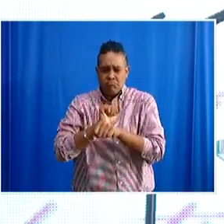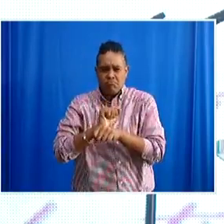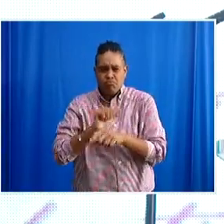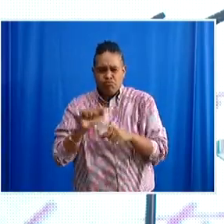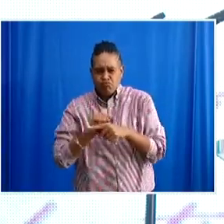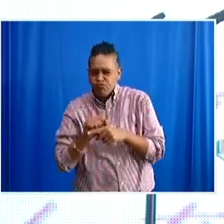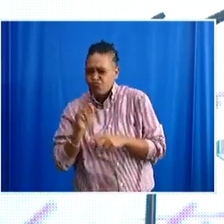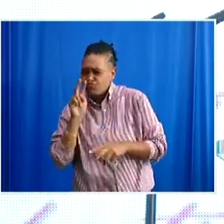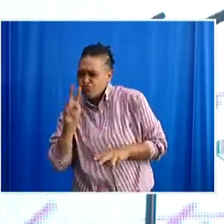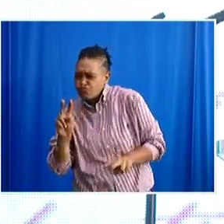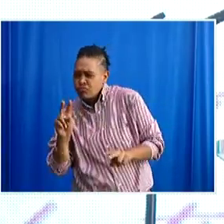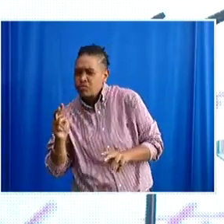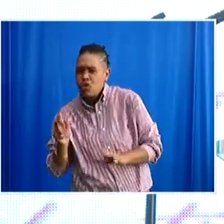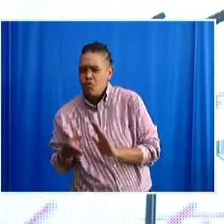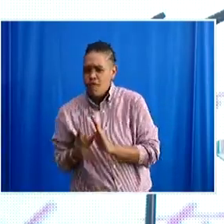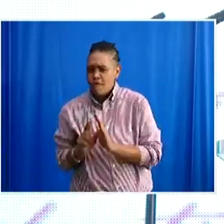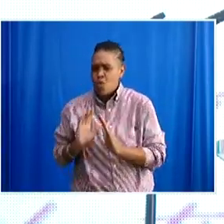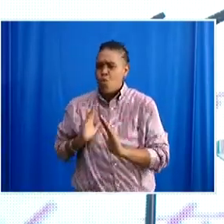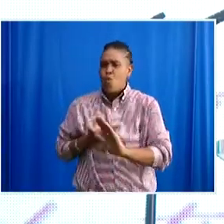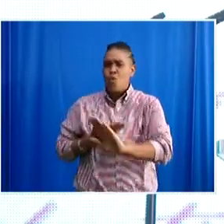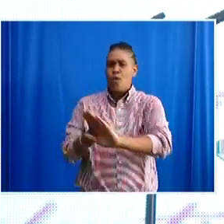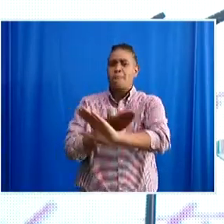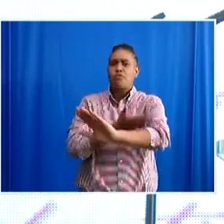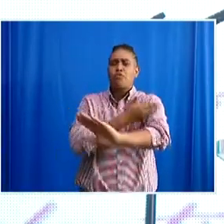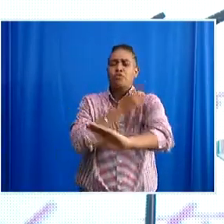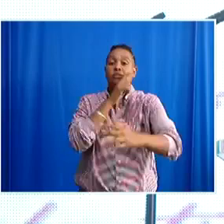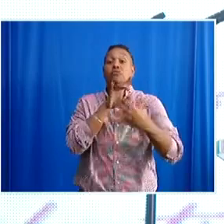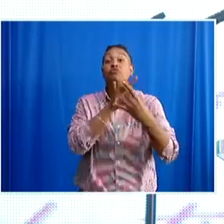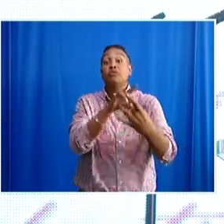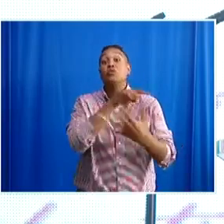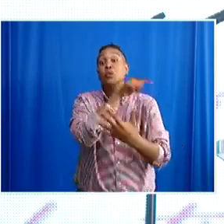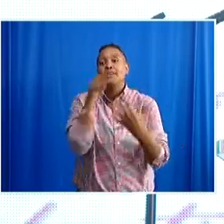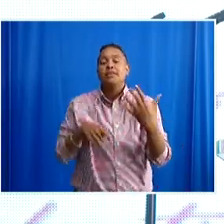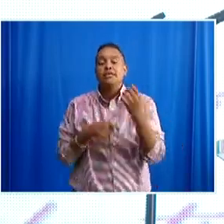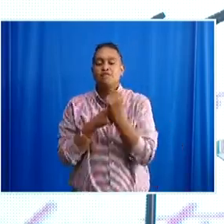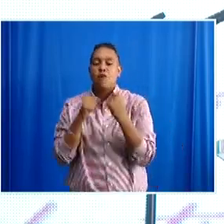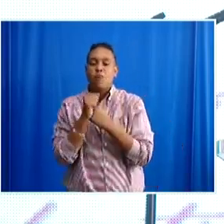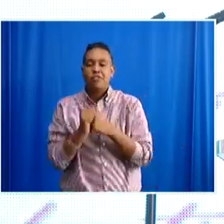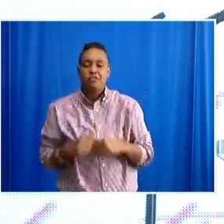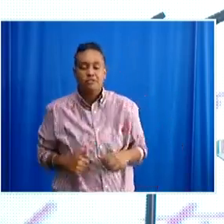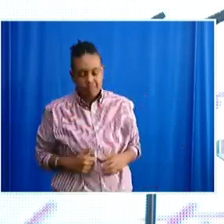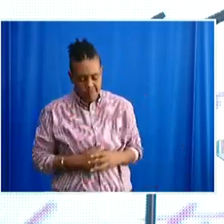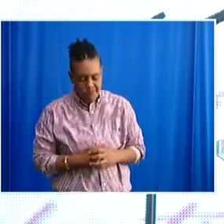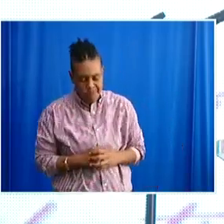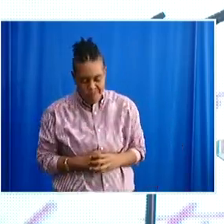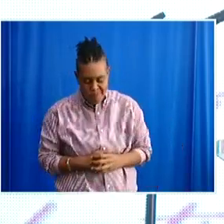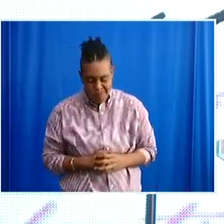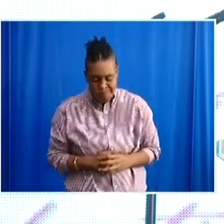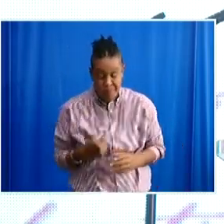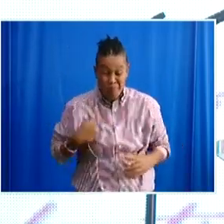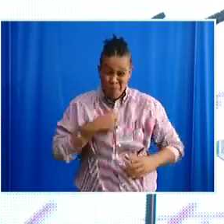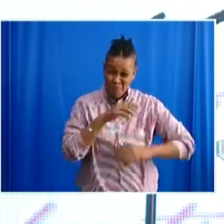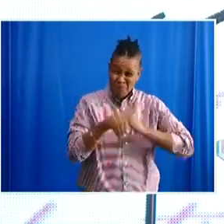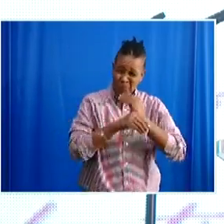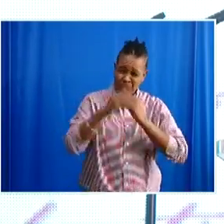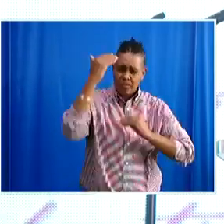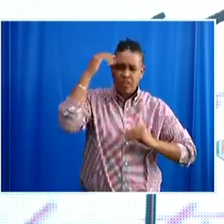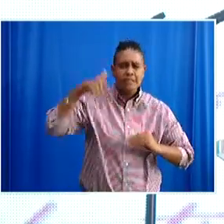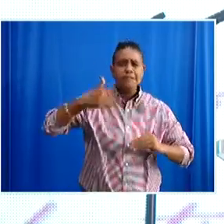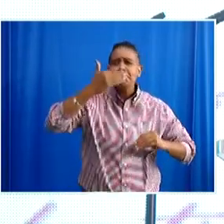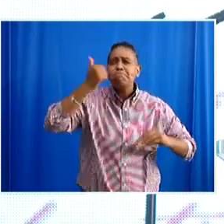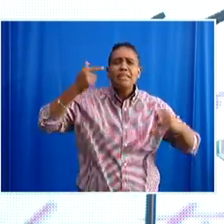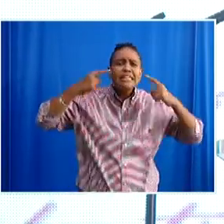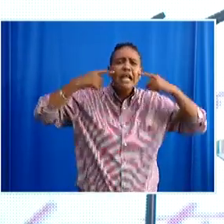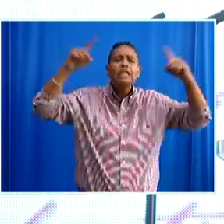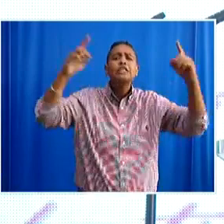our progress as it relates to these frameworks. We also know that this is best